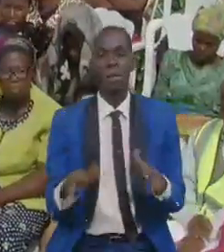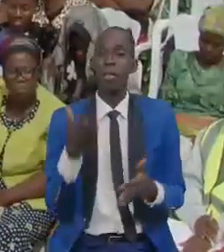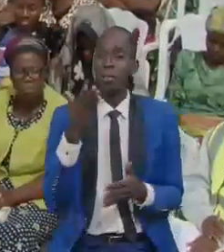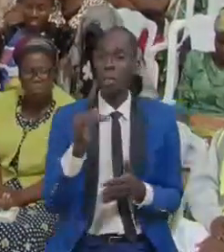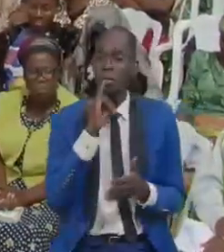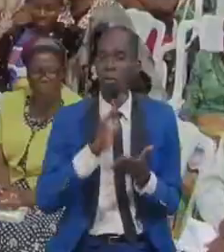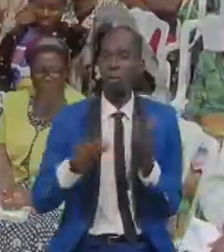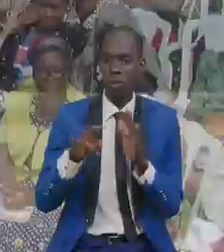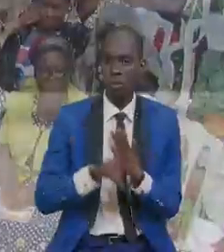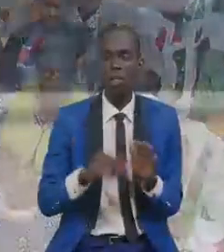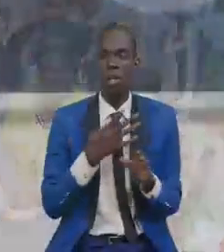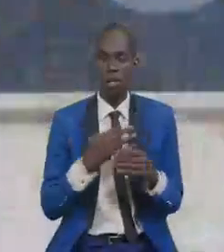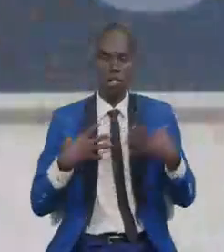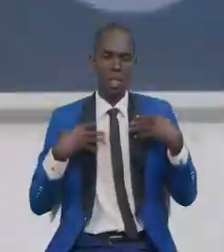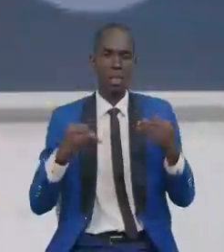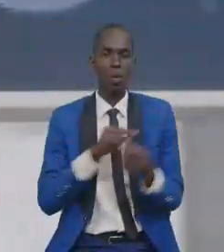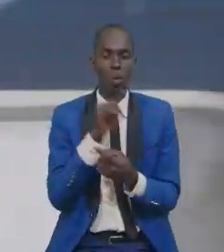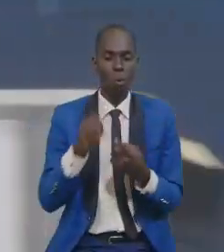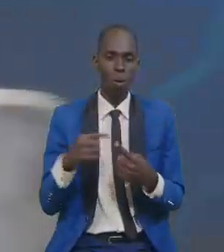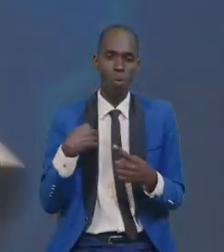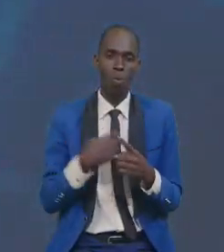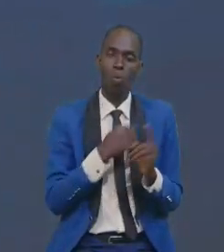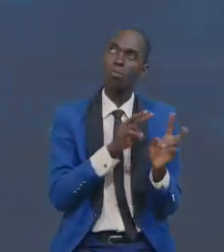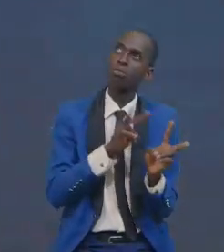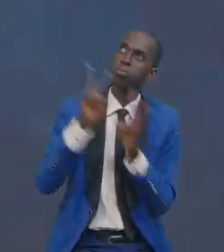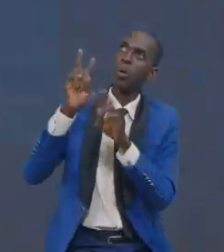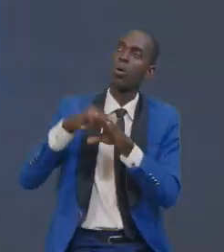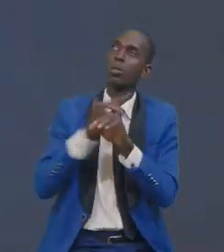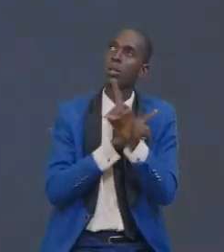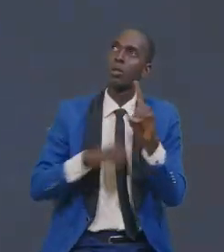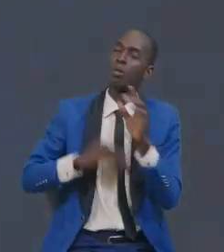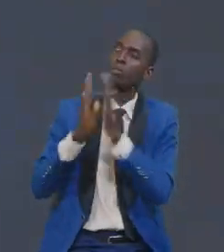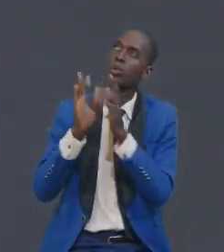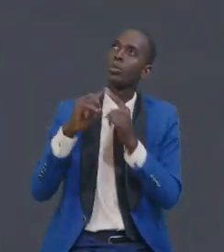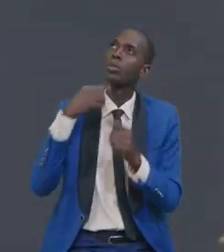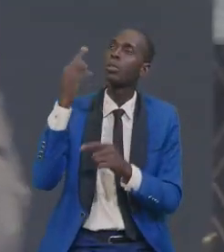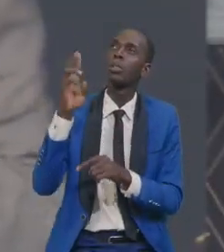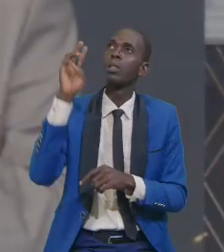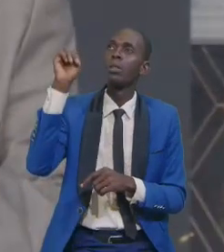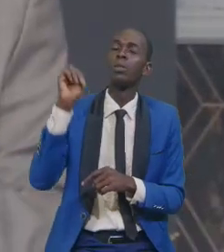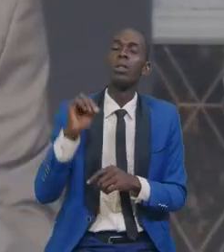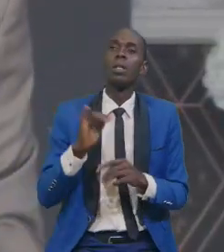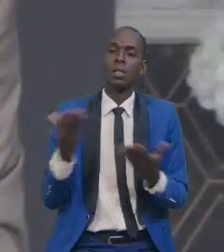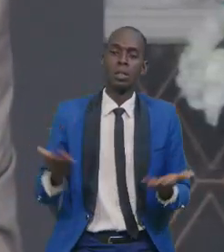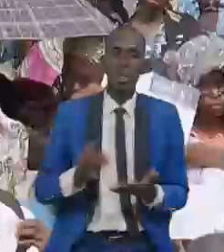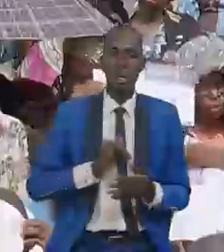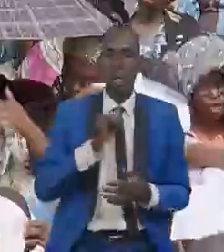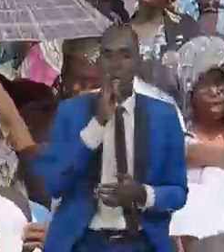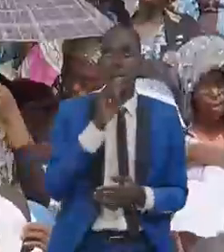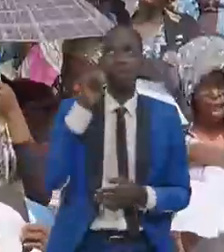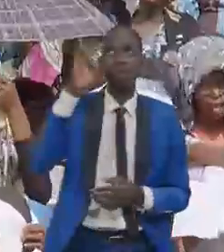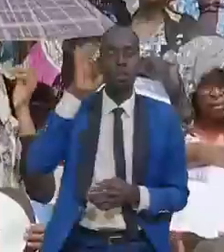healing, as we turn to the Lord and we say, Lord, here am I. The Lord will answer you